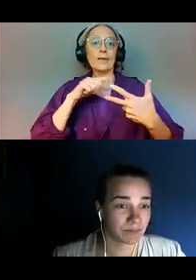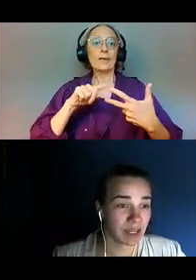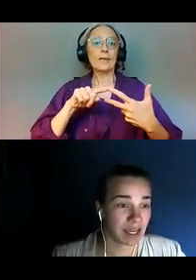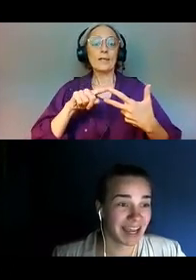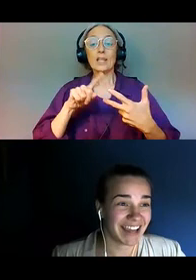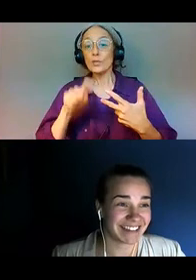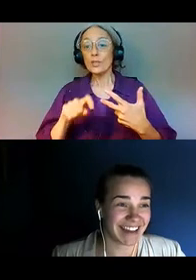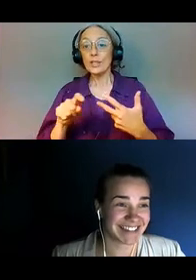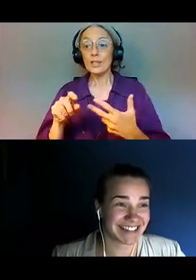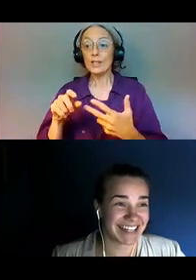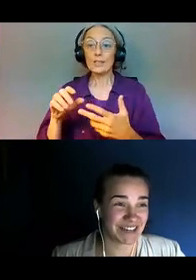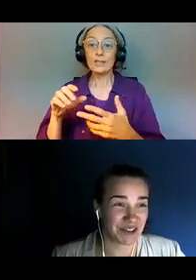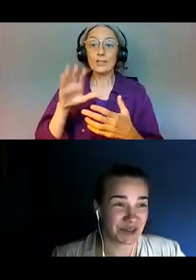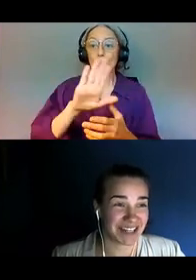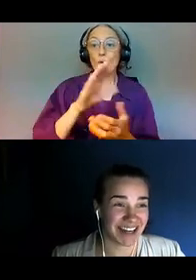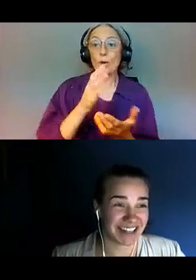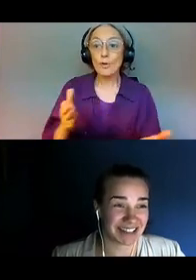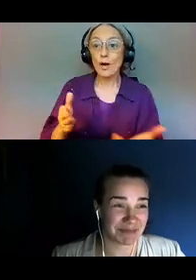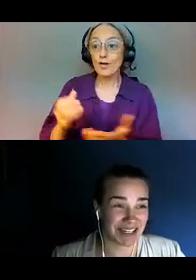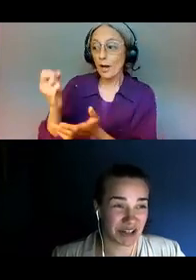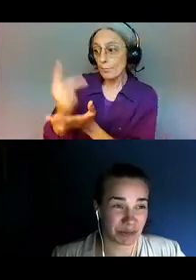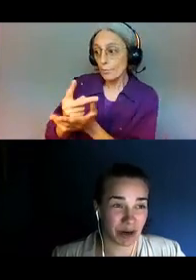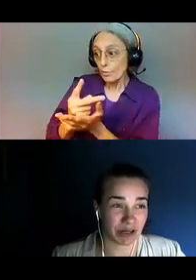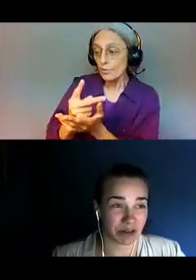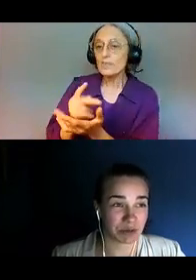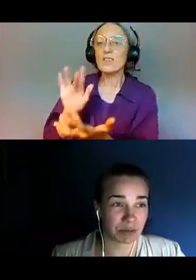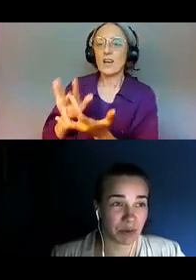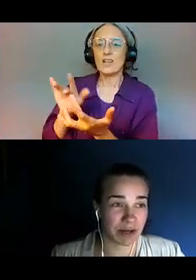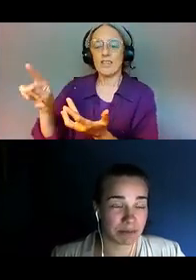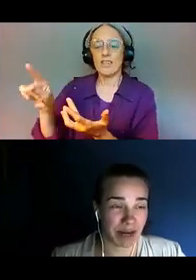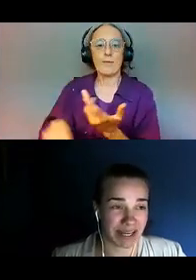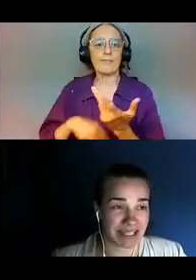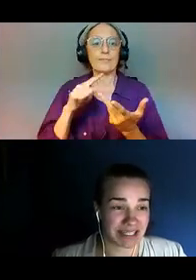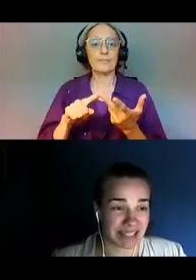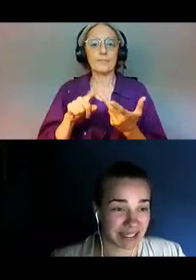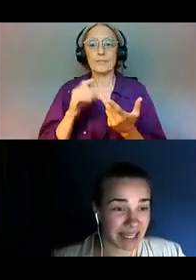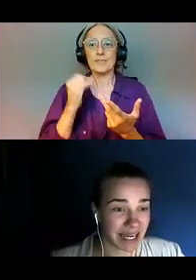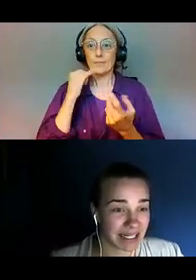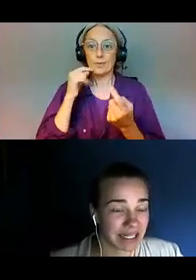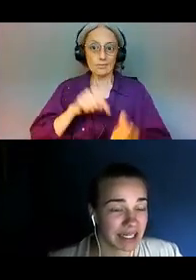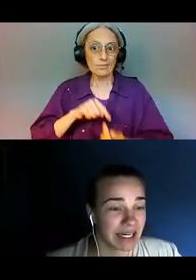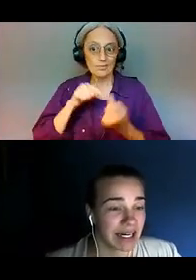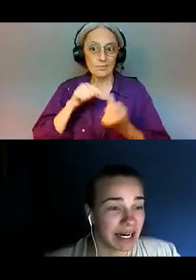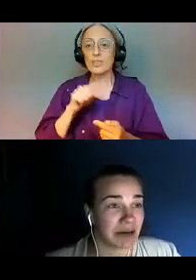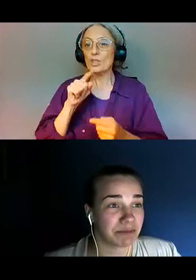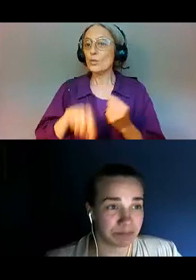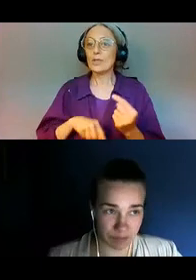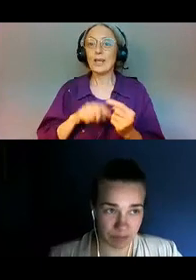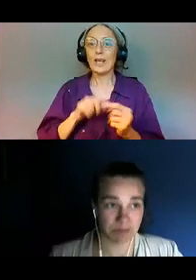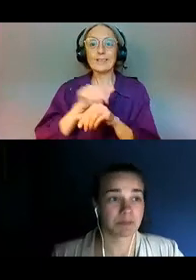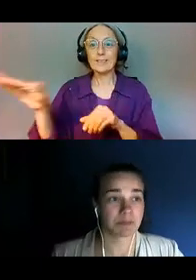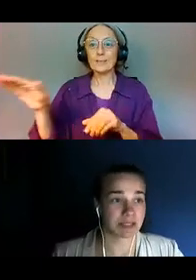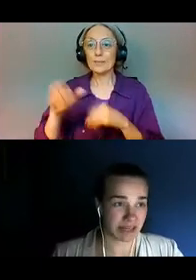to. And lastly, if you cannot submit your progress report by the deadline,